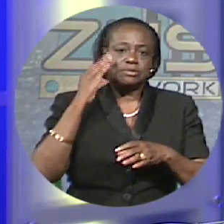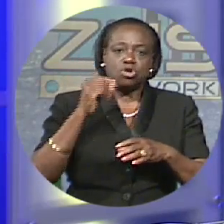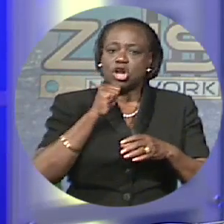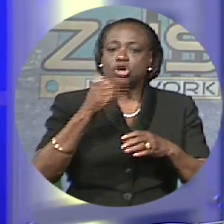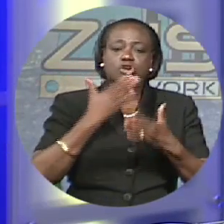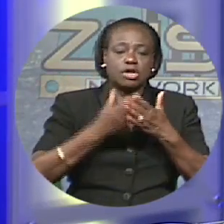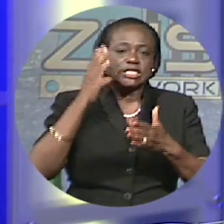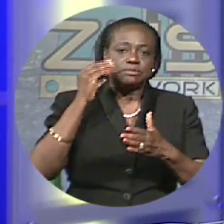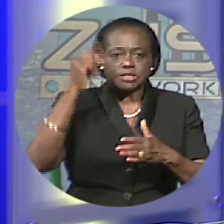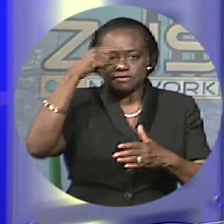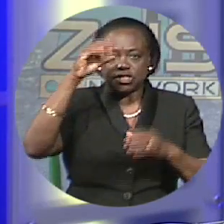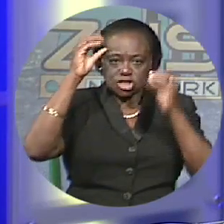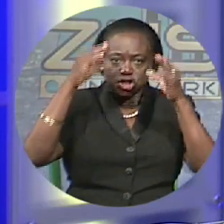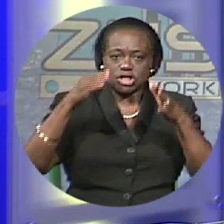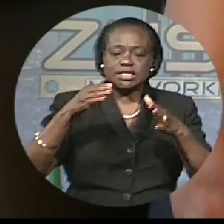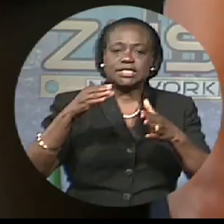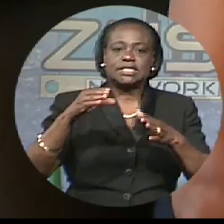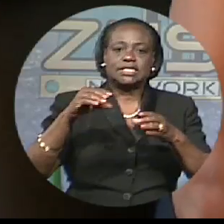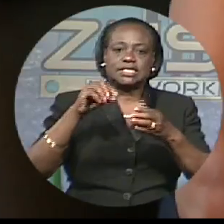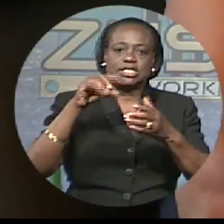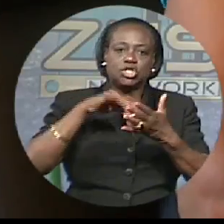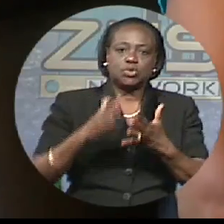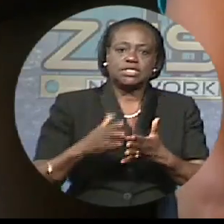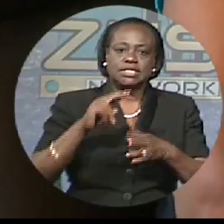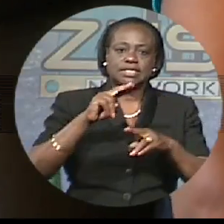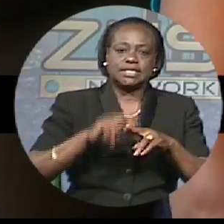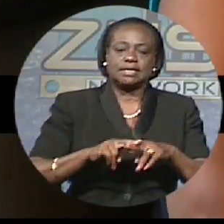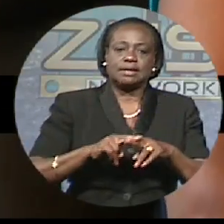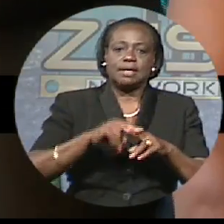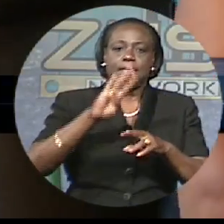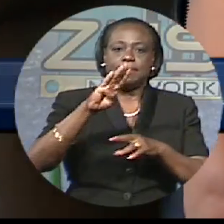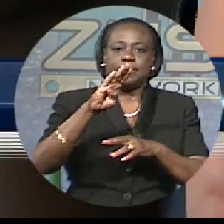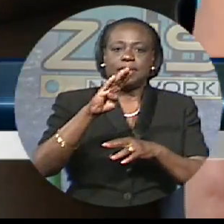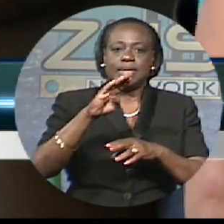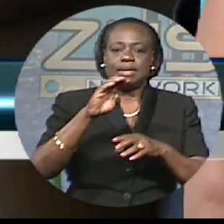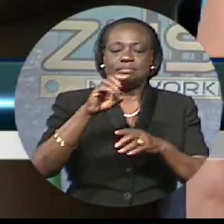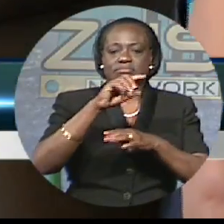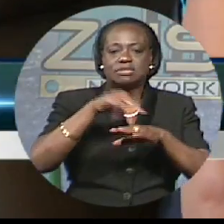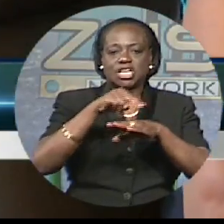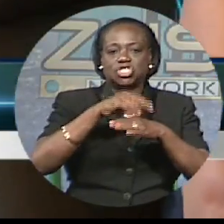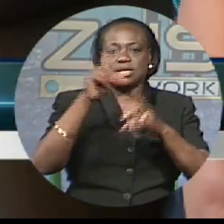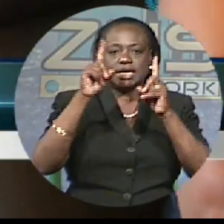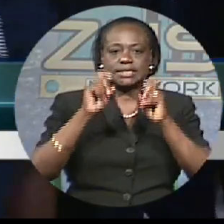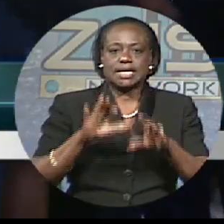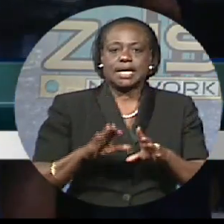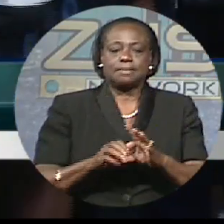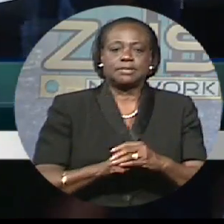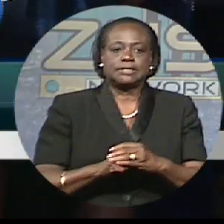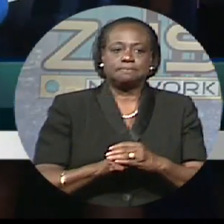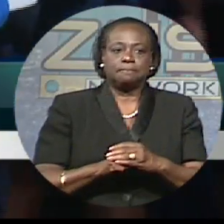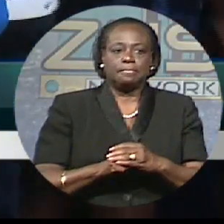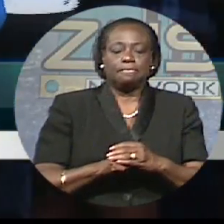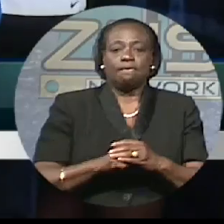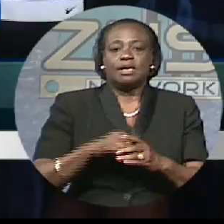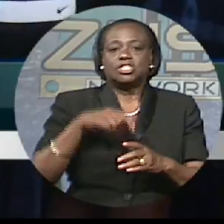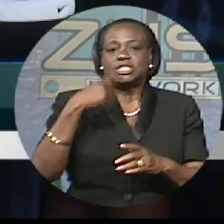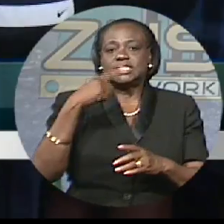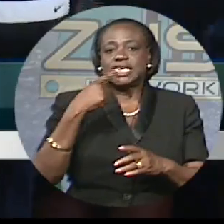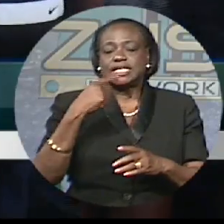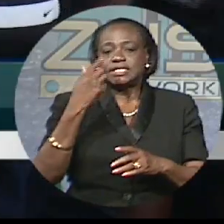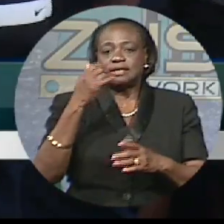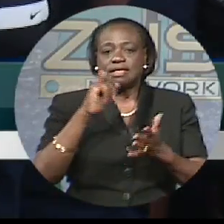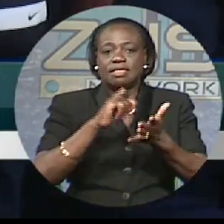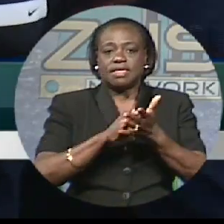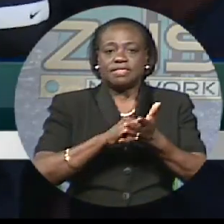national examinations. According to Teachers Union President Belinda Wilson, the Ministry of Education's alleged inability to complete